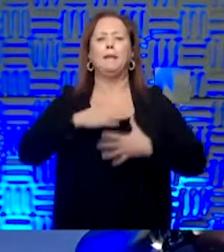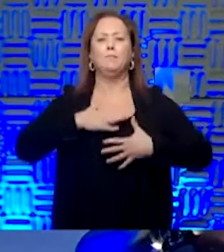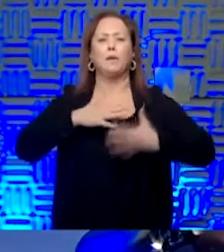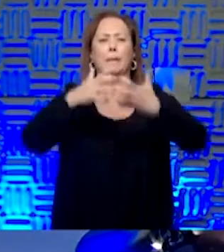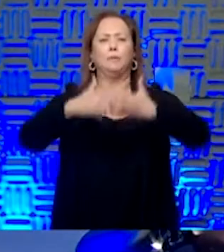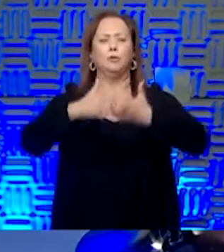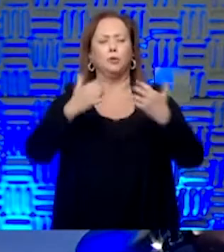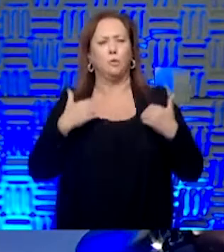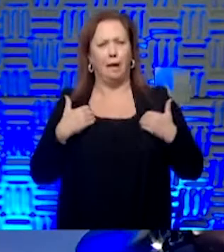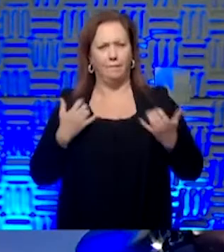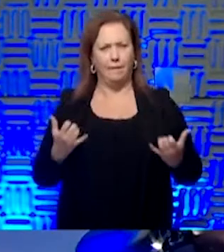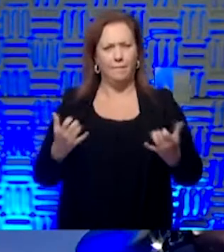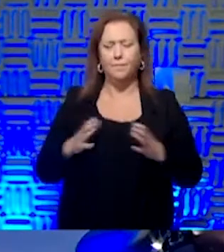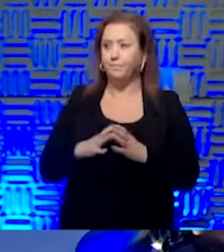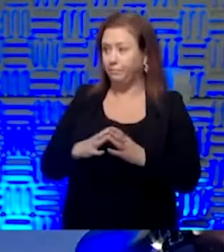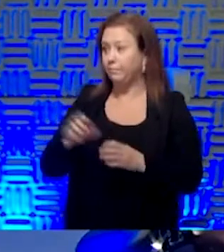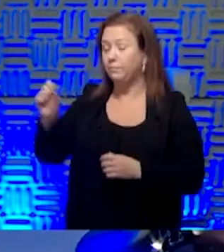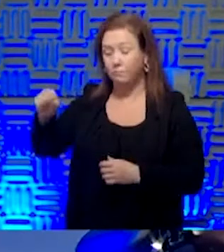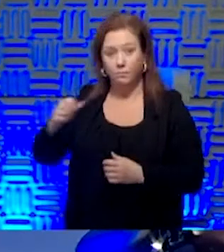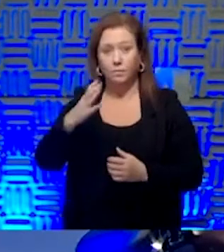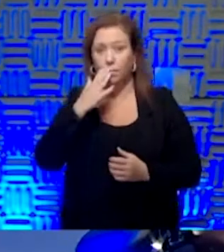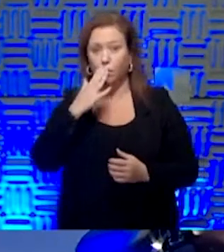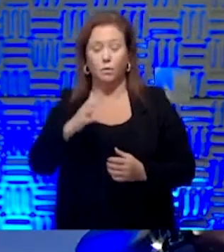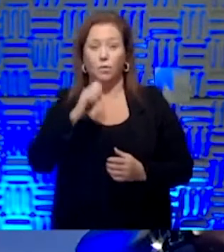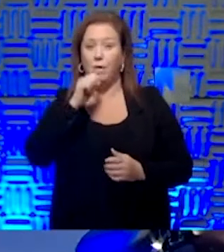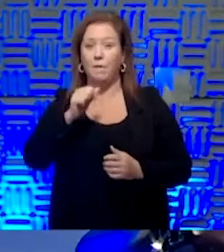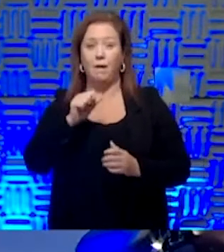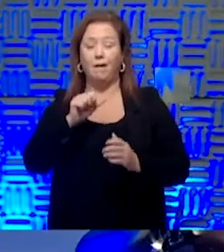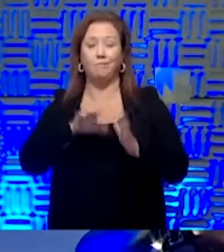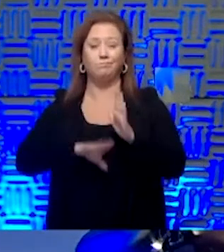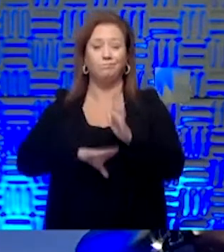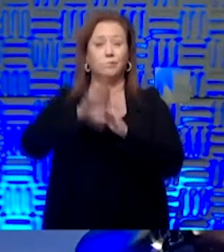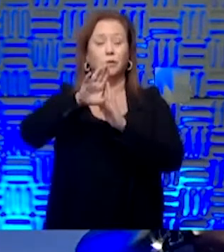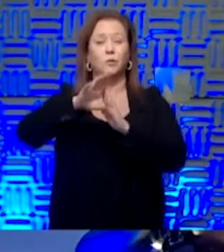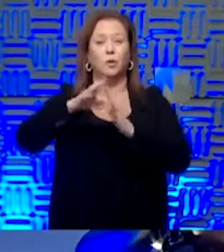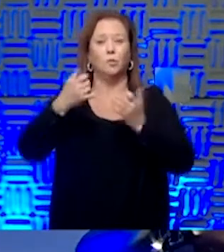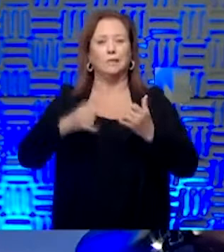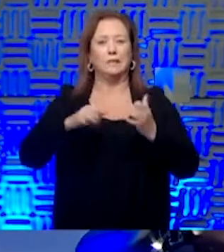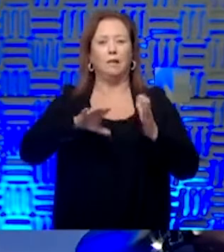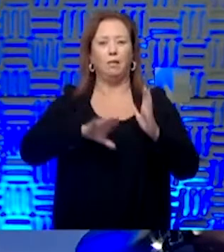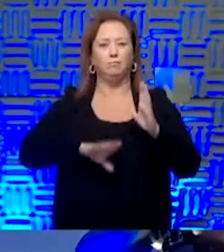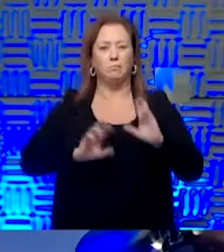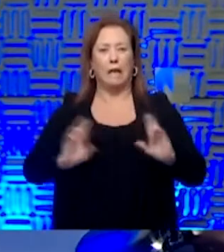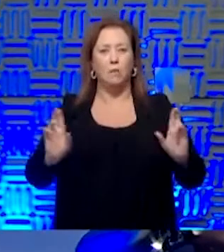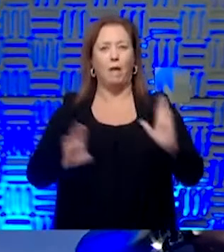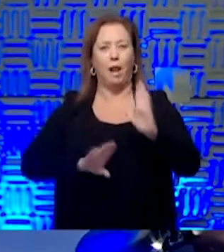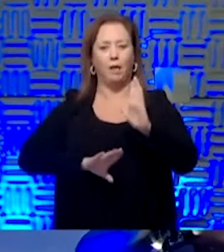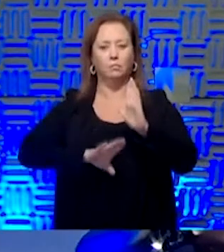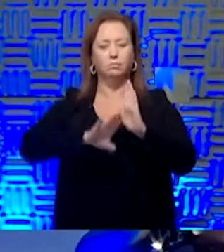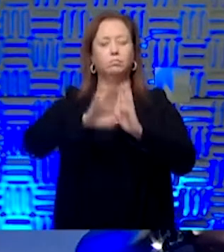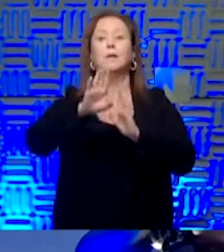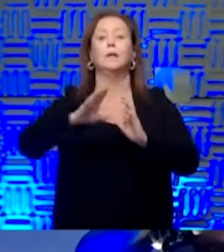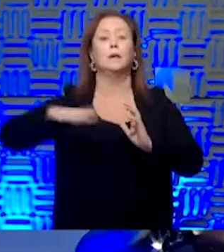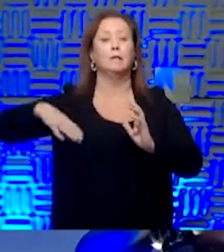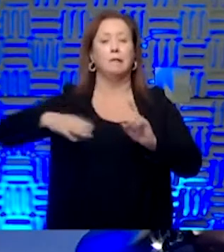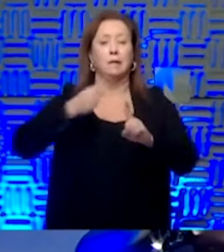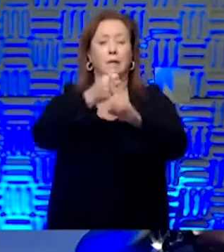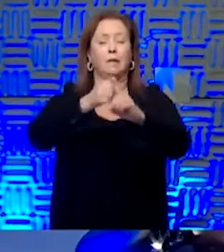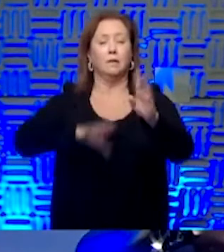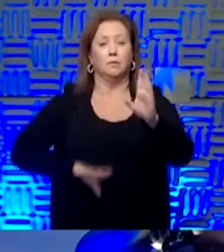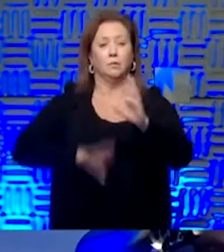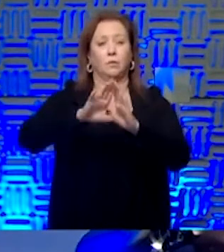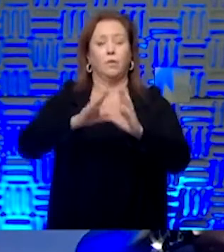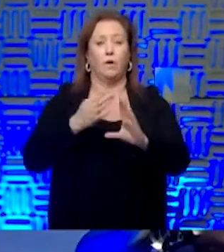ventilators? We're good. We haven't really hit the surge. We're probably still in that ramp-up period. So at this point, with our